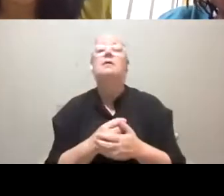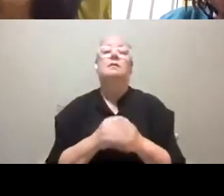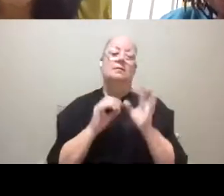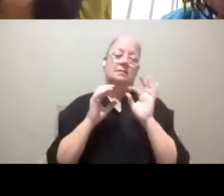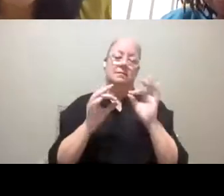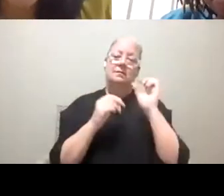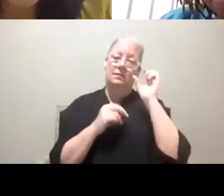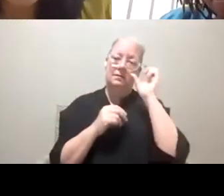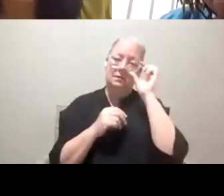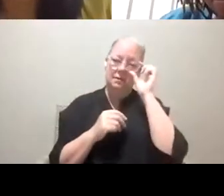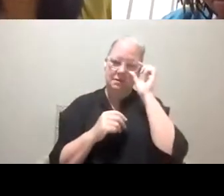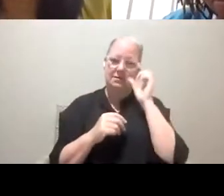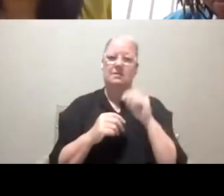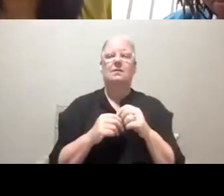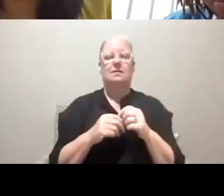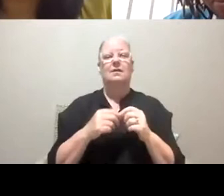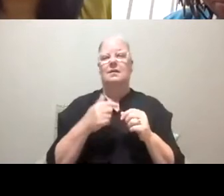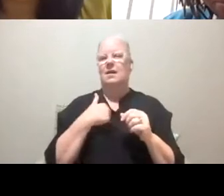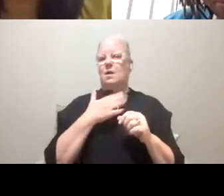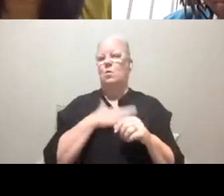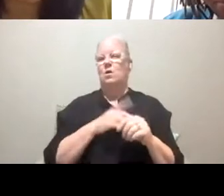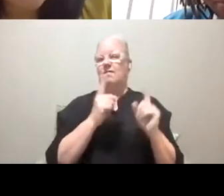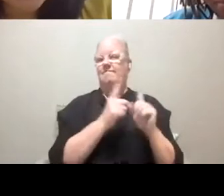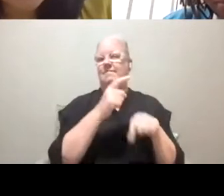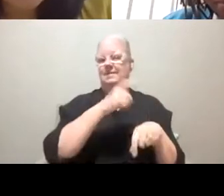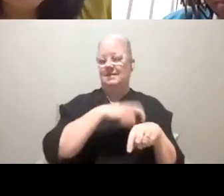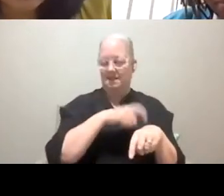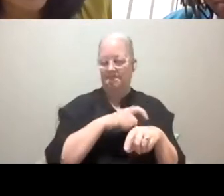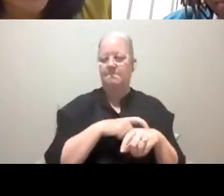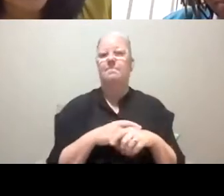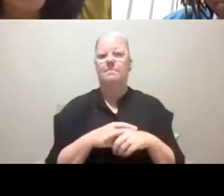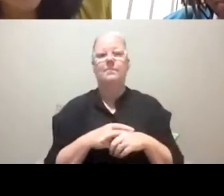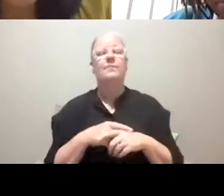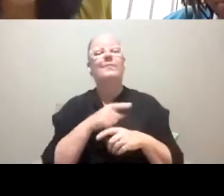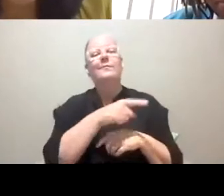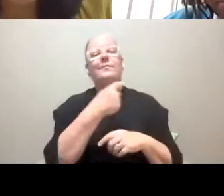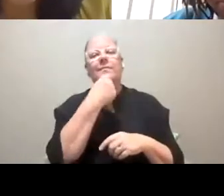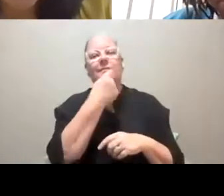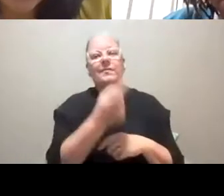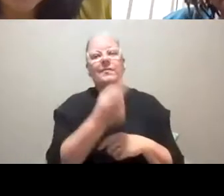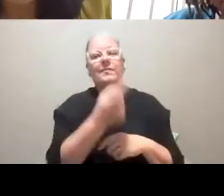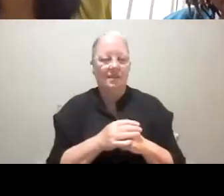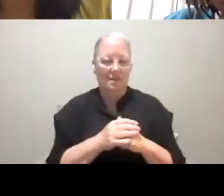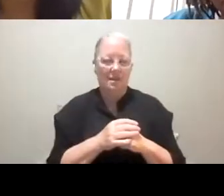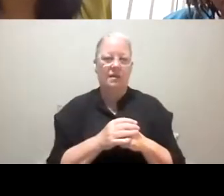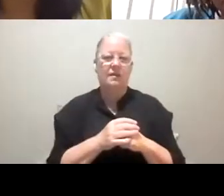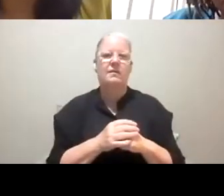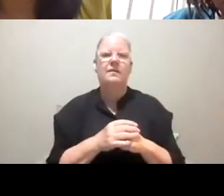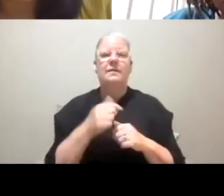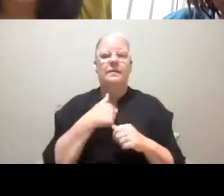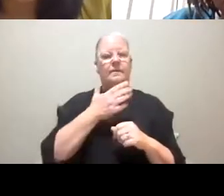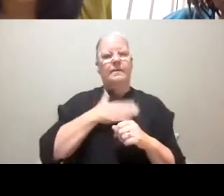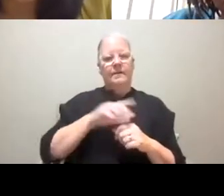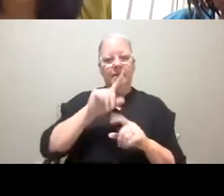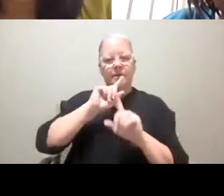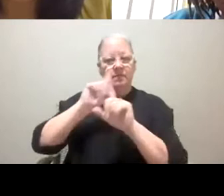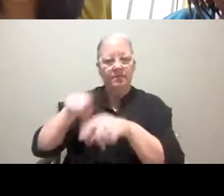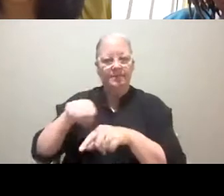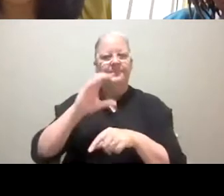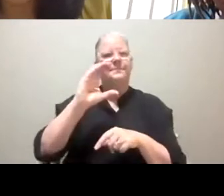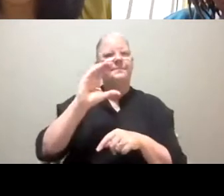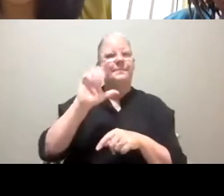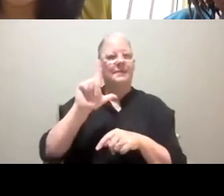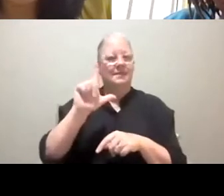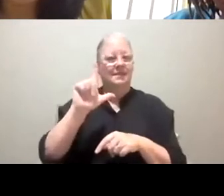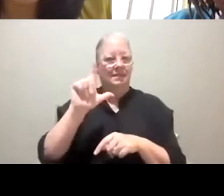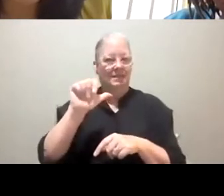take it. I'll just take a second. So when we mentioned, like I had written the answer to Claire. So basically